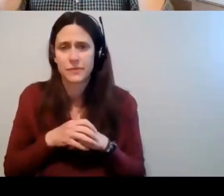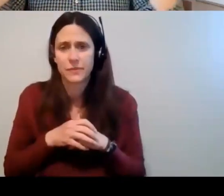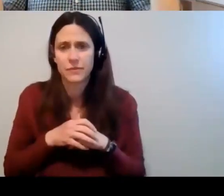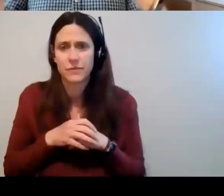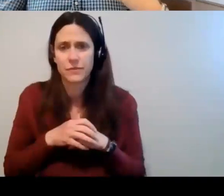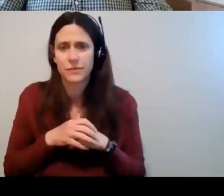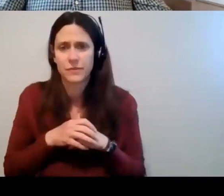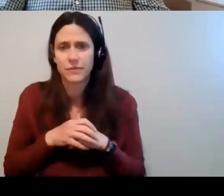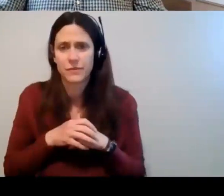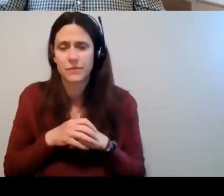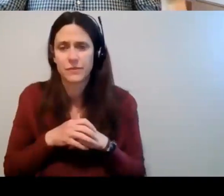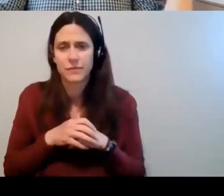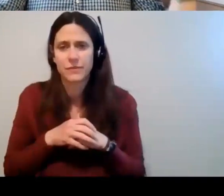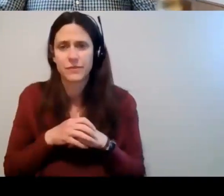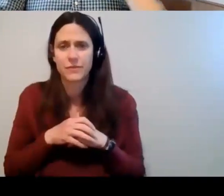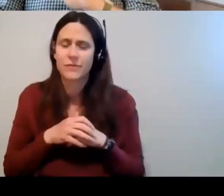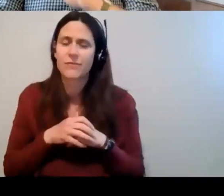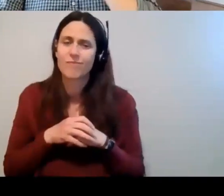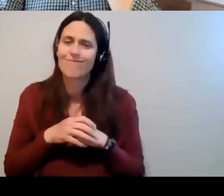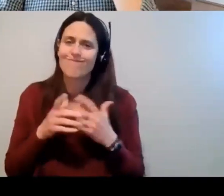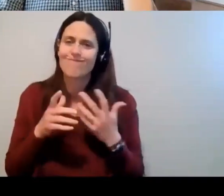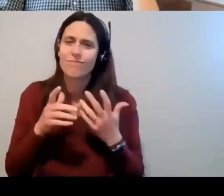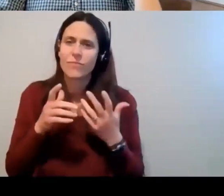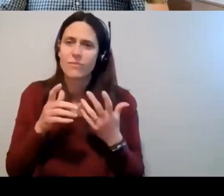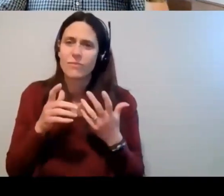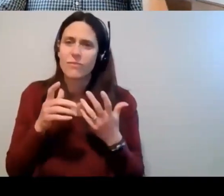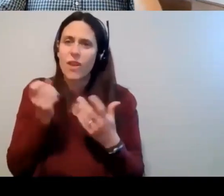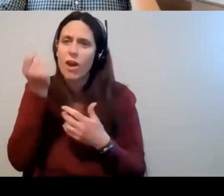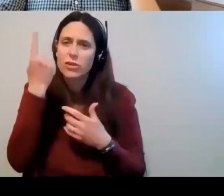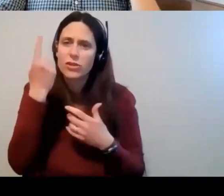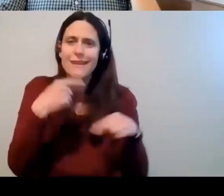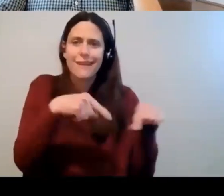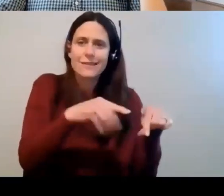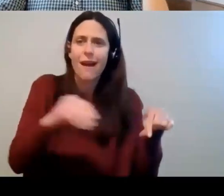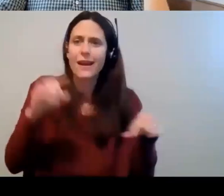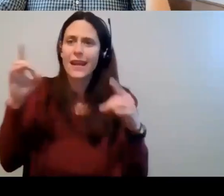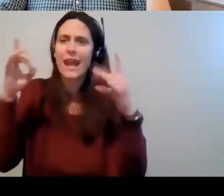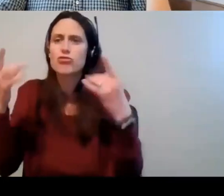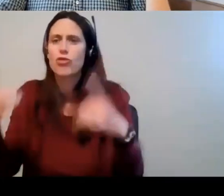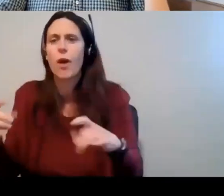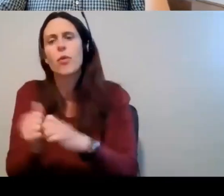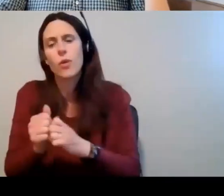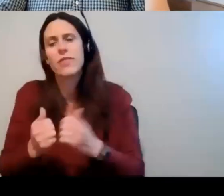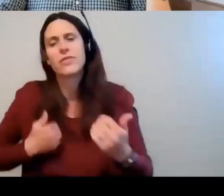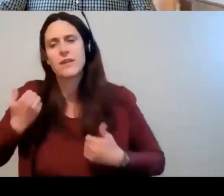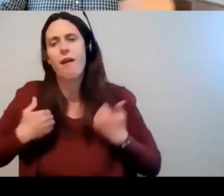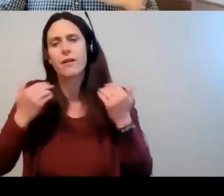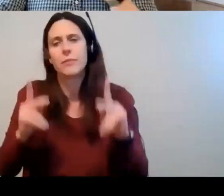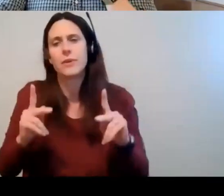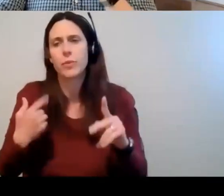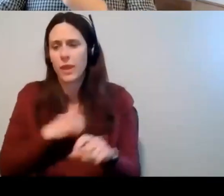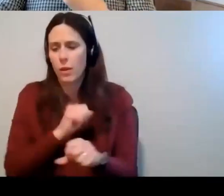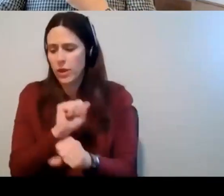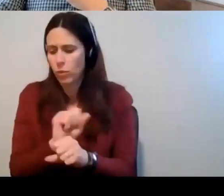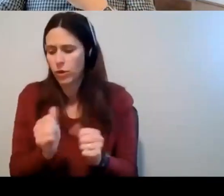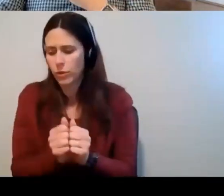just being able to conceptualize anxiety and trauma with the young people that we work with, to understand